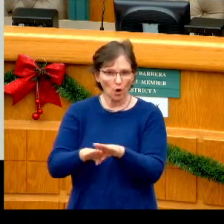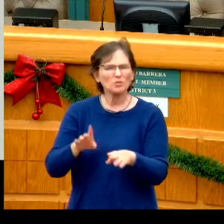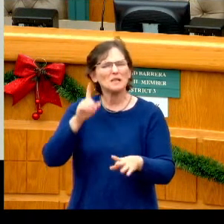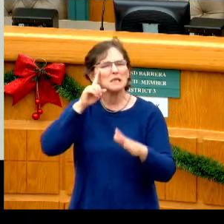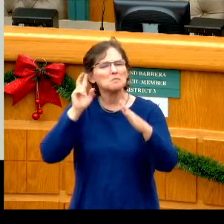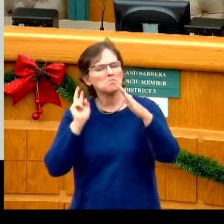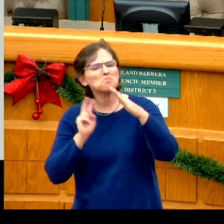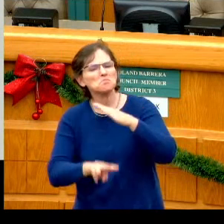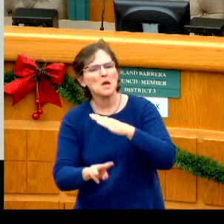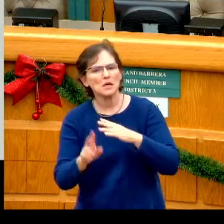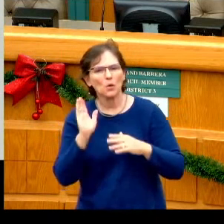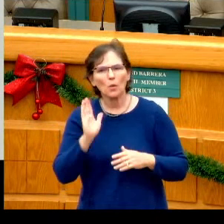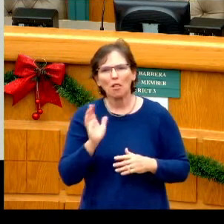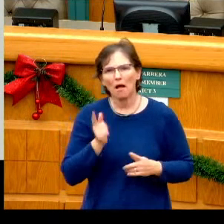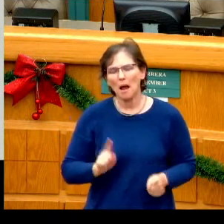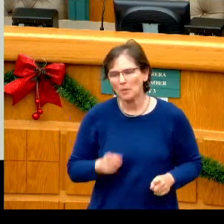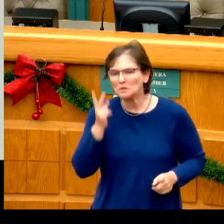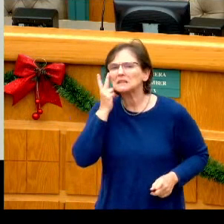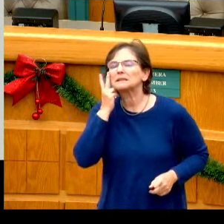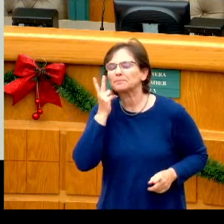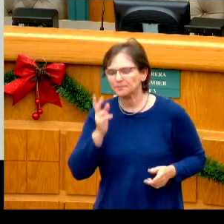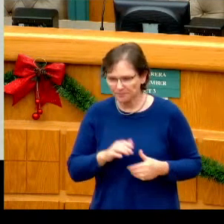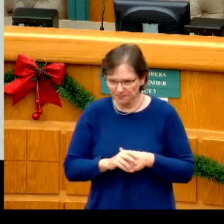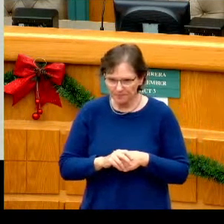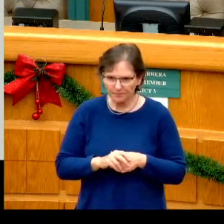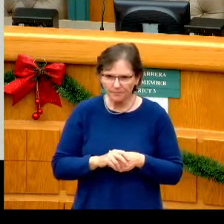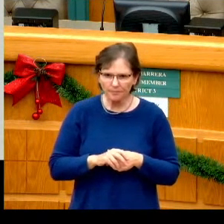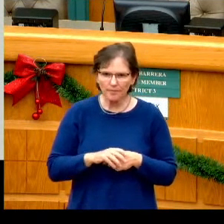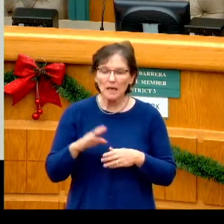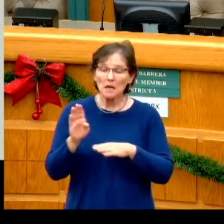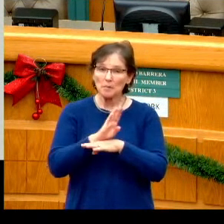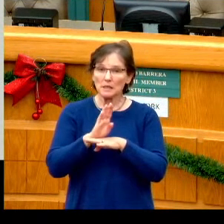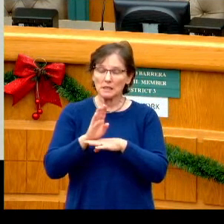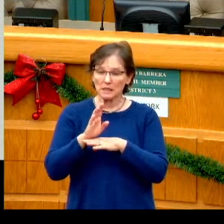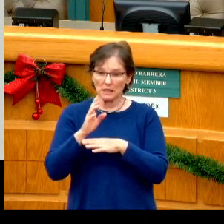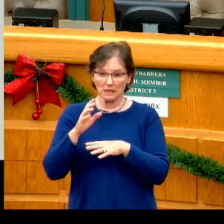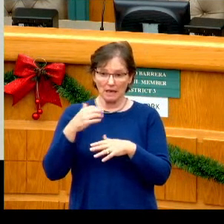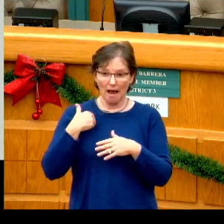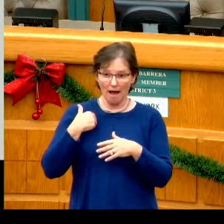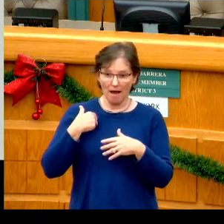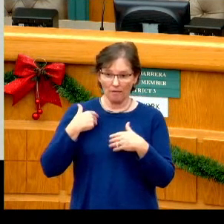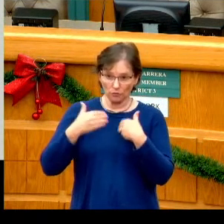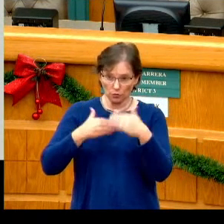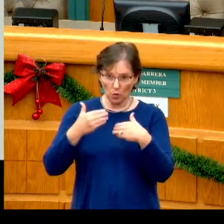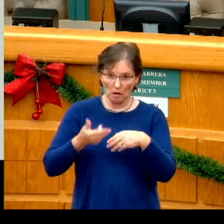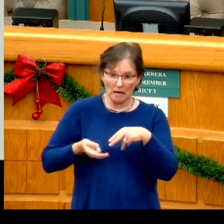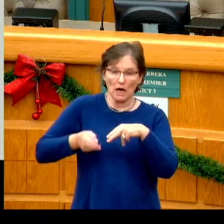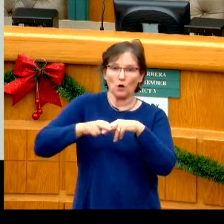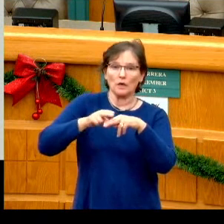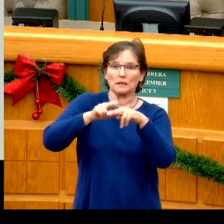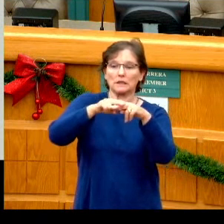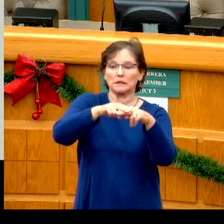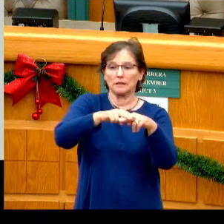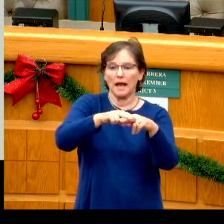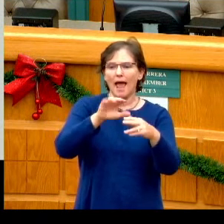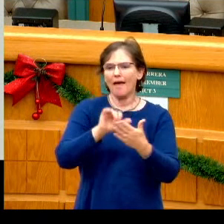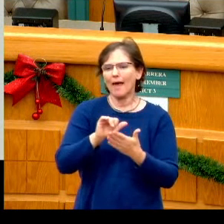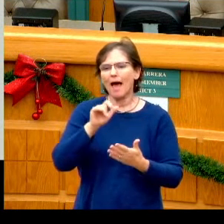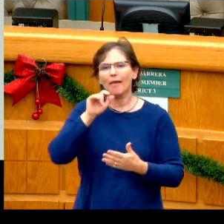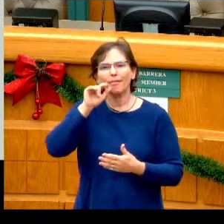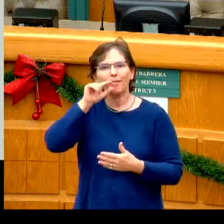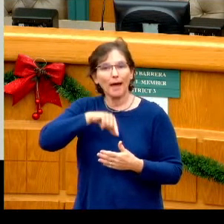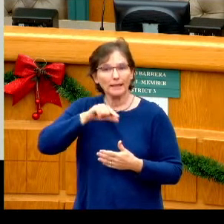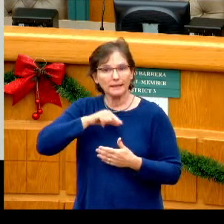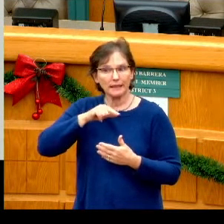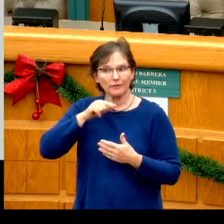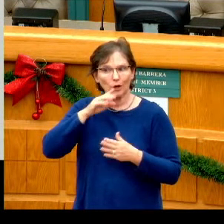and hospitalizations have resumed increasing, and the Thanksgiving lull ended on Black Friday. It started the